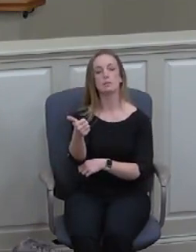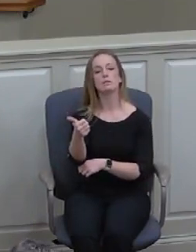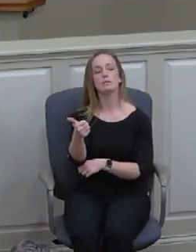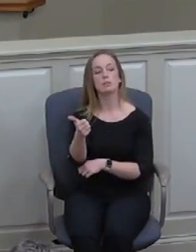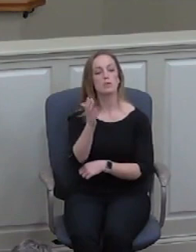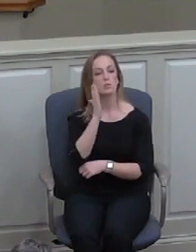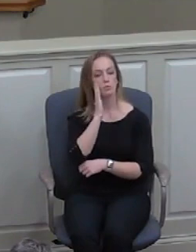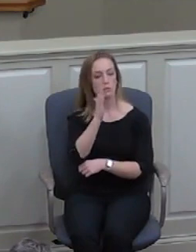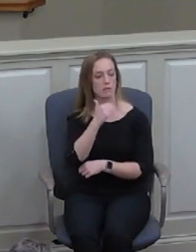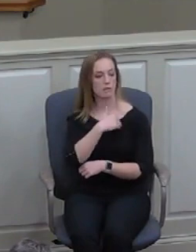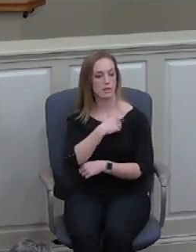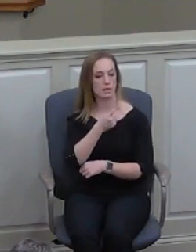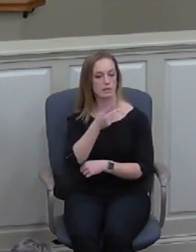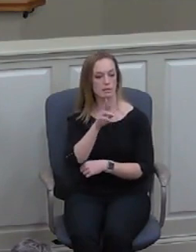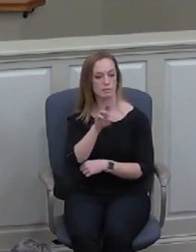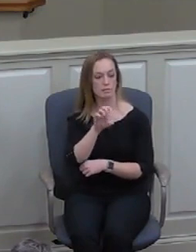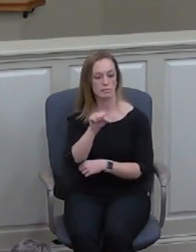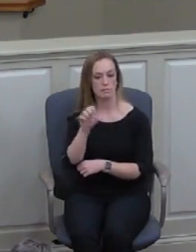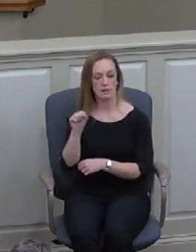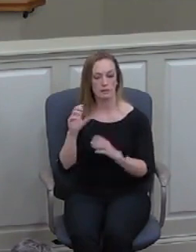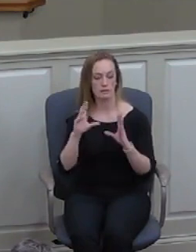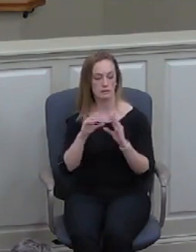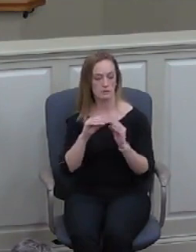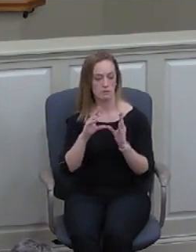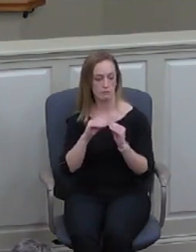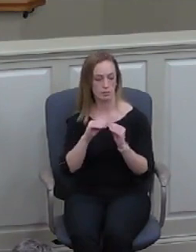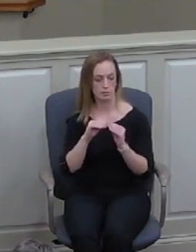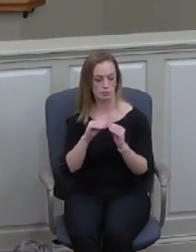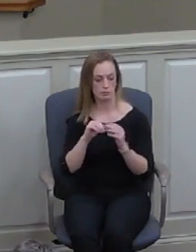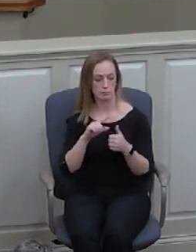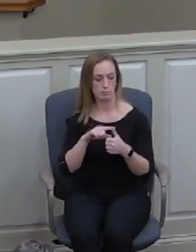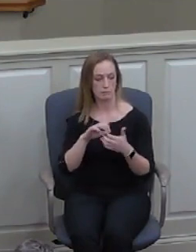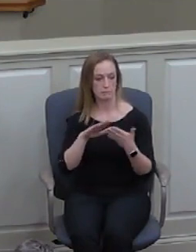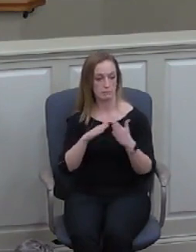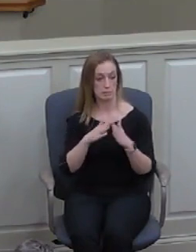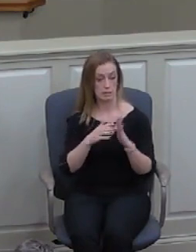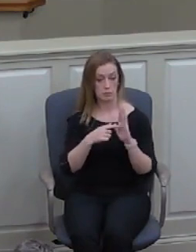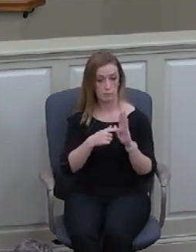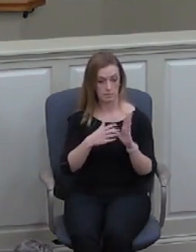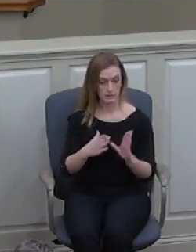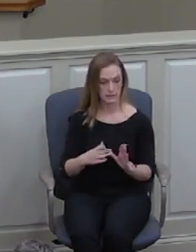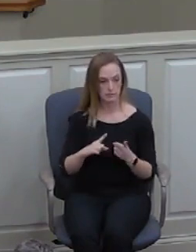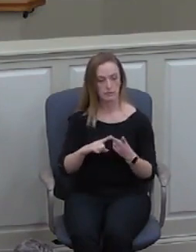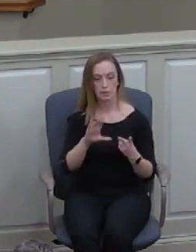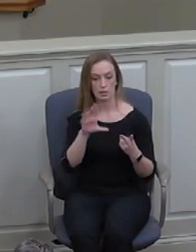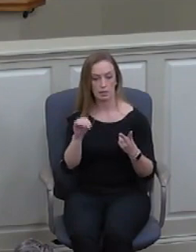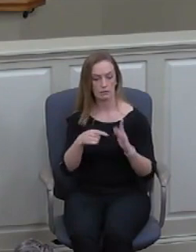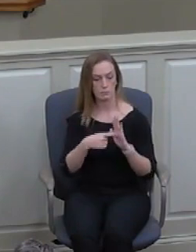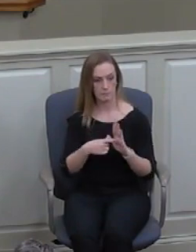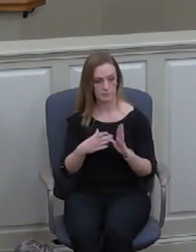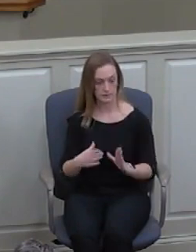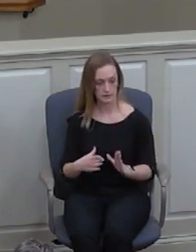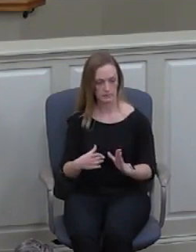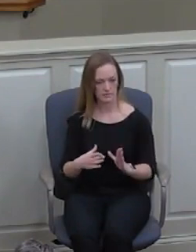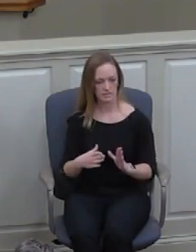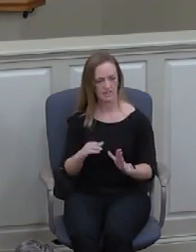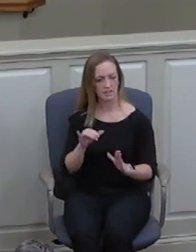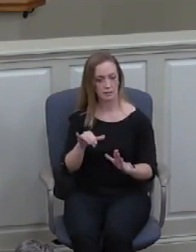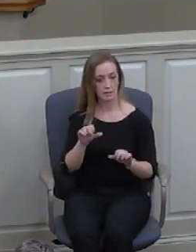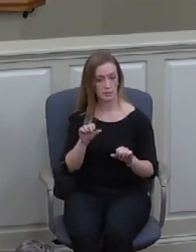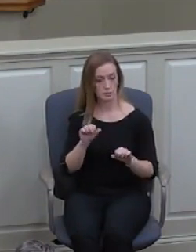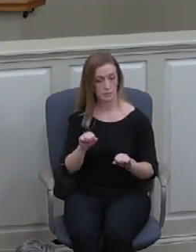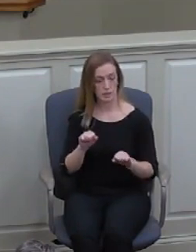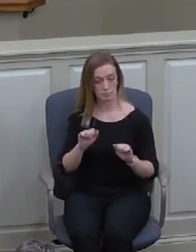there will be a press conference composed of city representatives, county representatives, and that can be